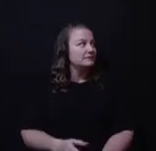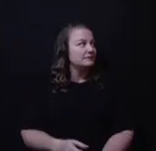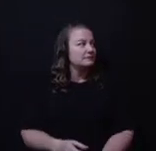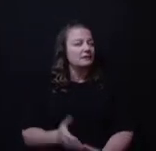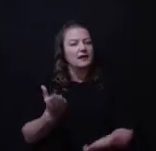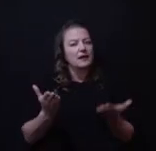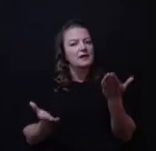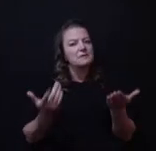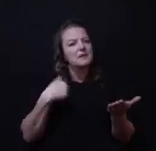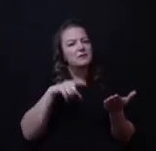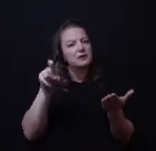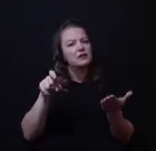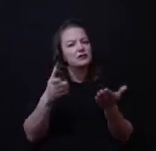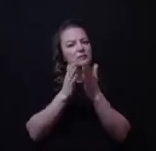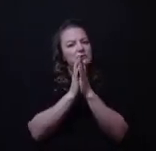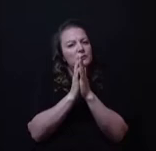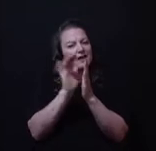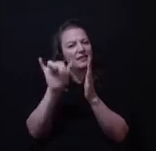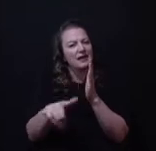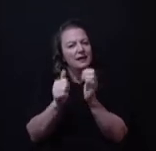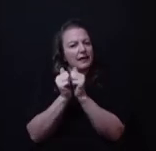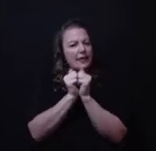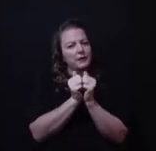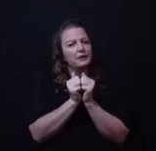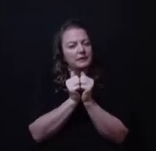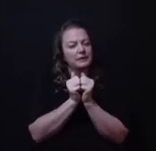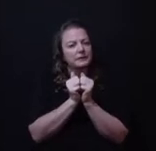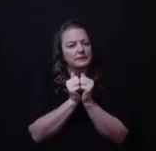Maybe we should pray that together.